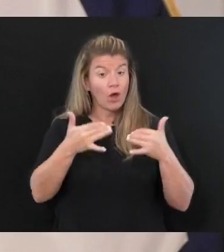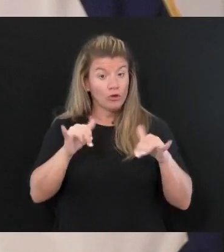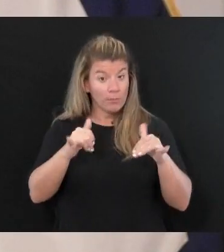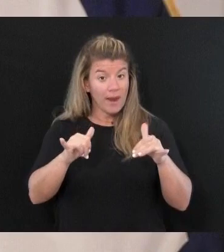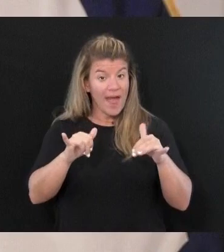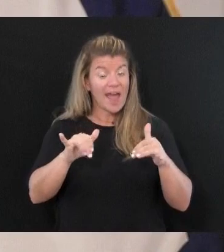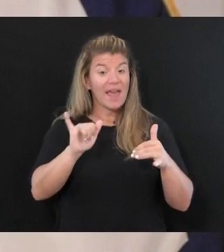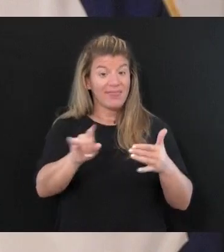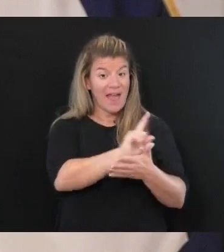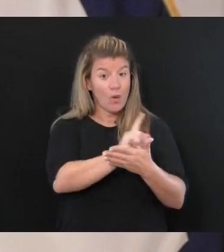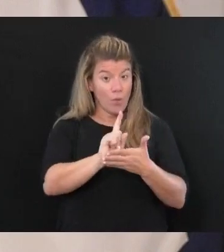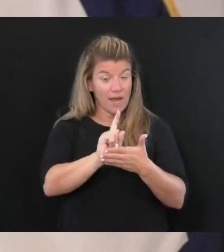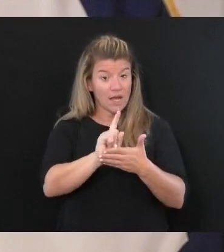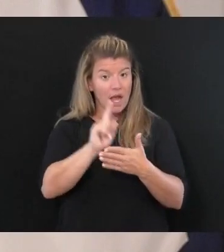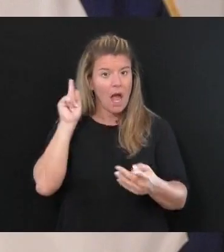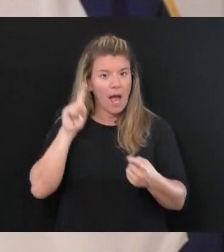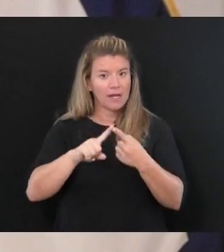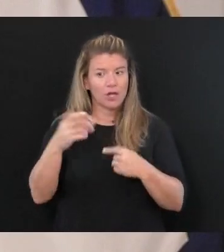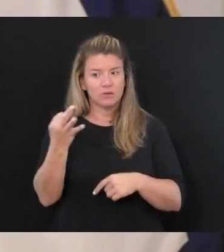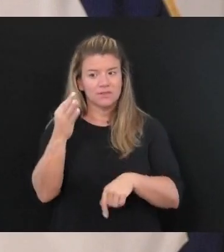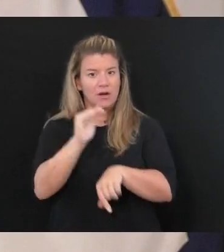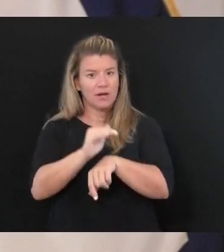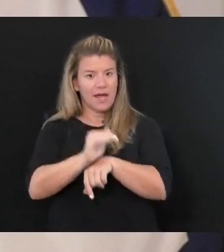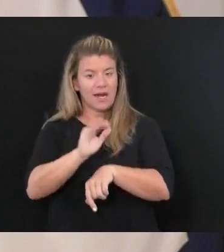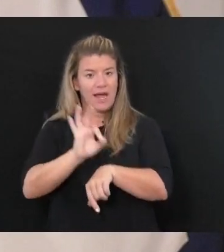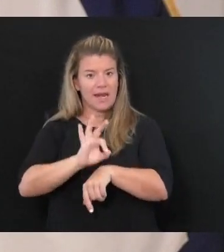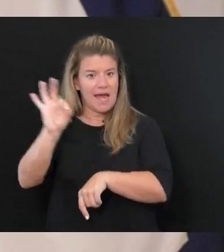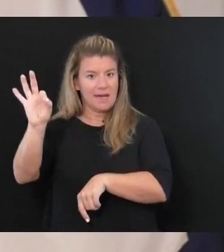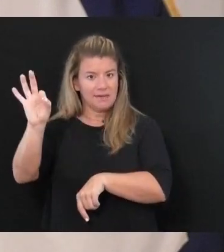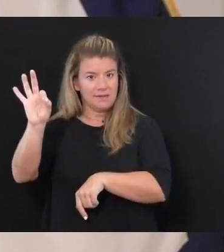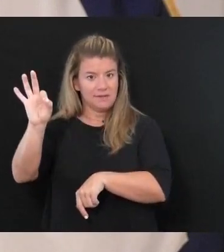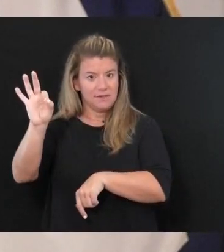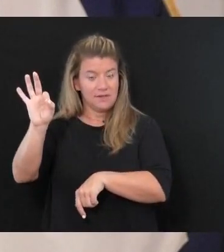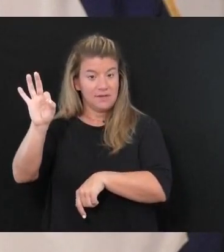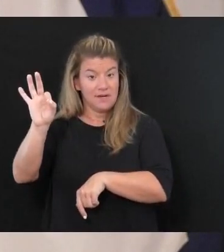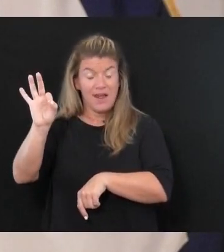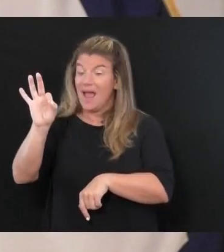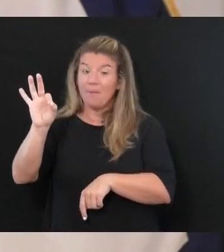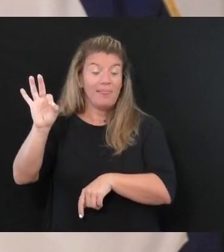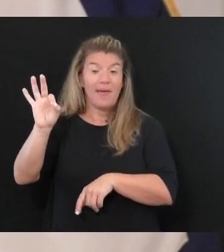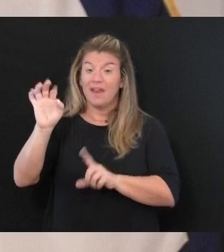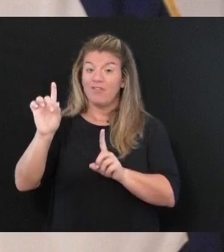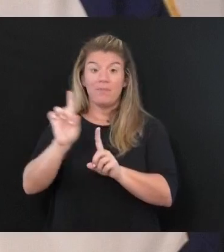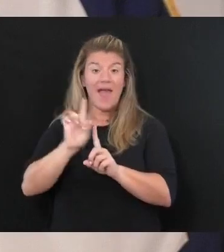play until Saturday night at 9 p.m. And then from that point forward,